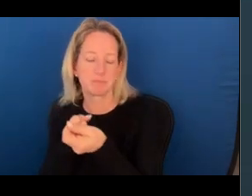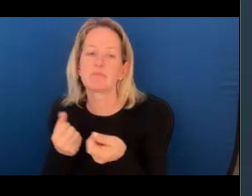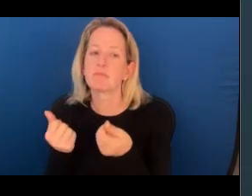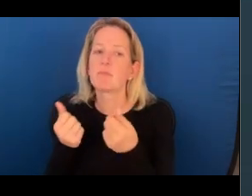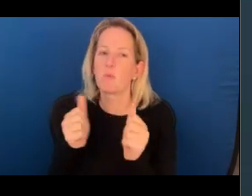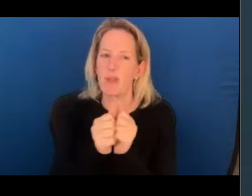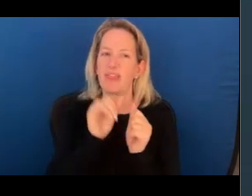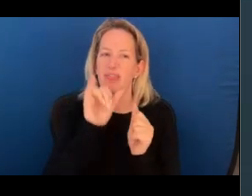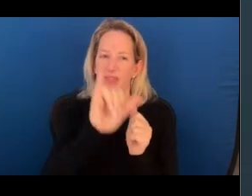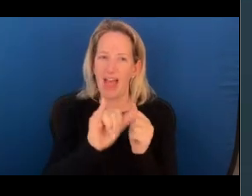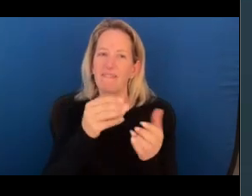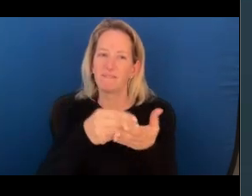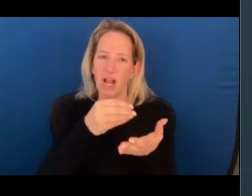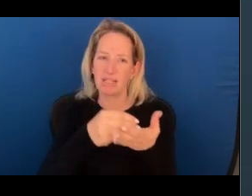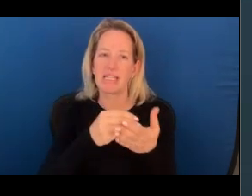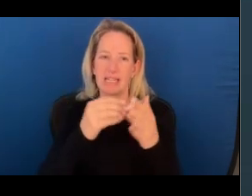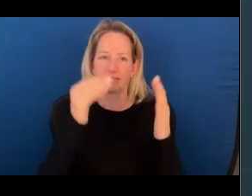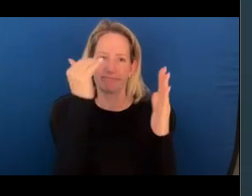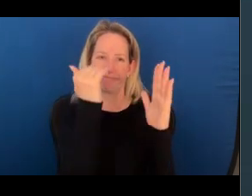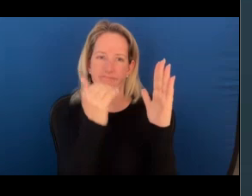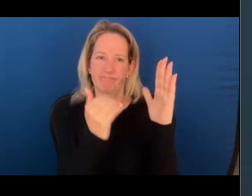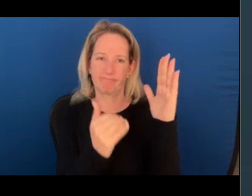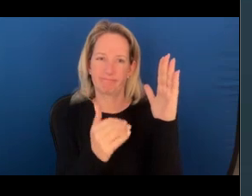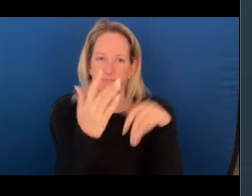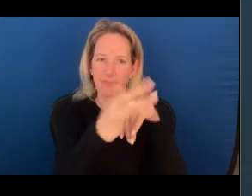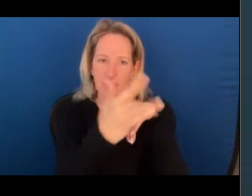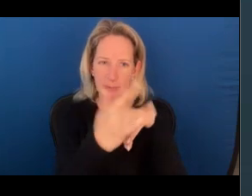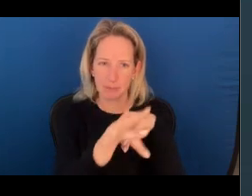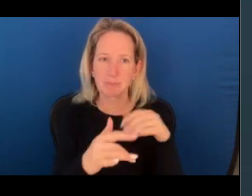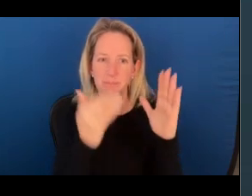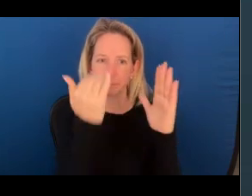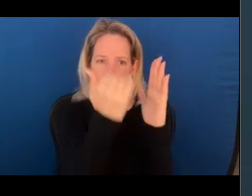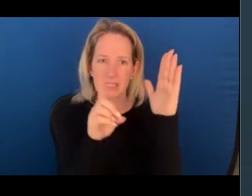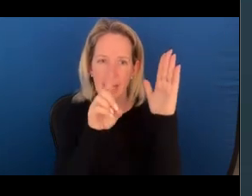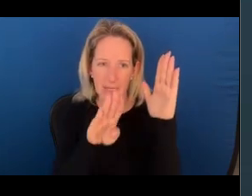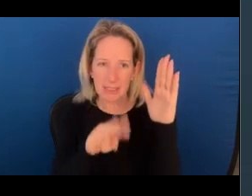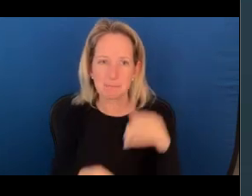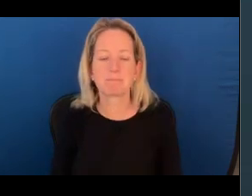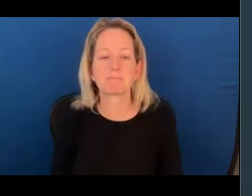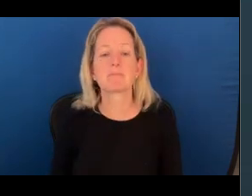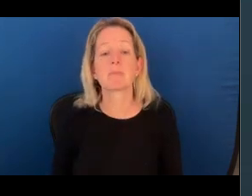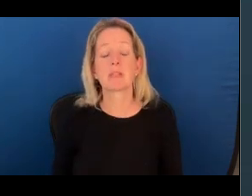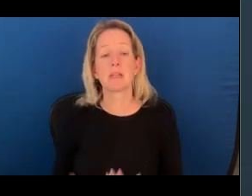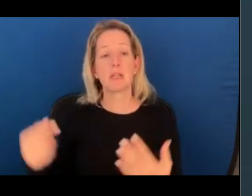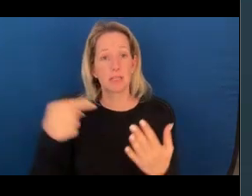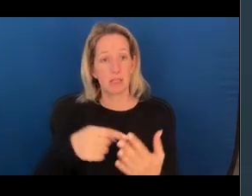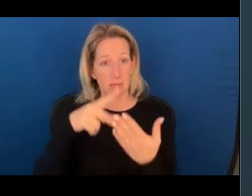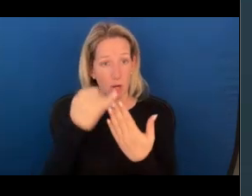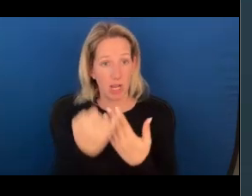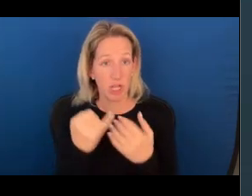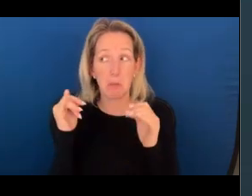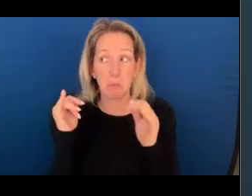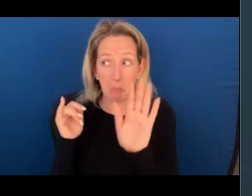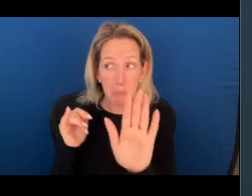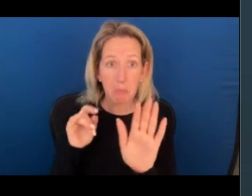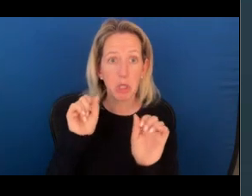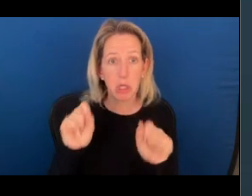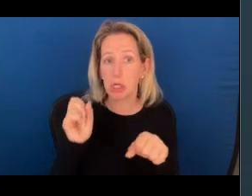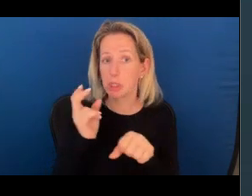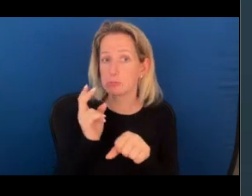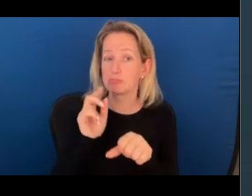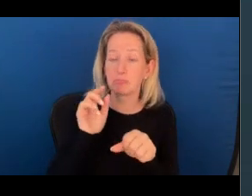repository. Next slide. And then additionally, we see that this project could be used as a framework for other regions who are interested